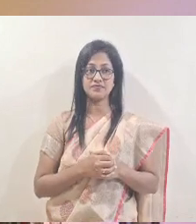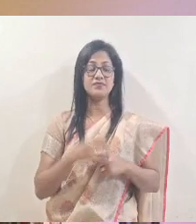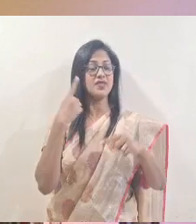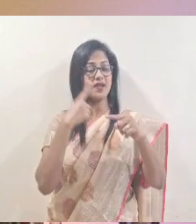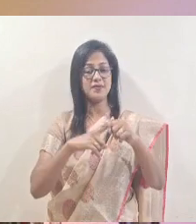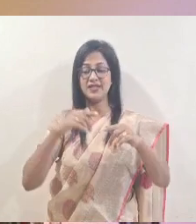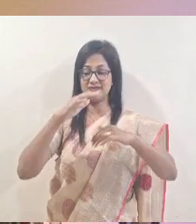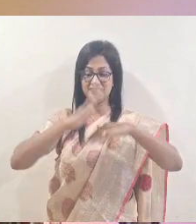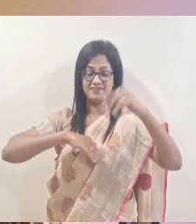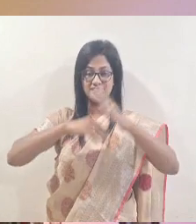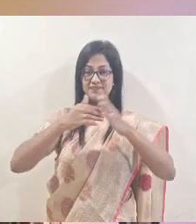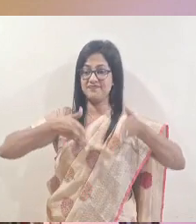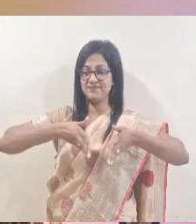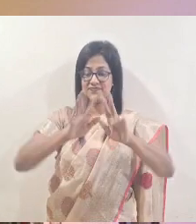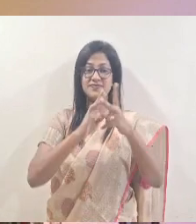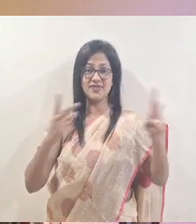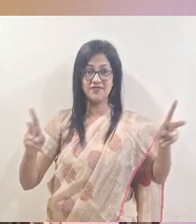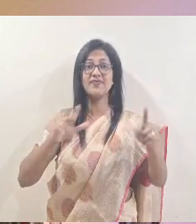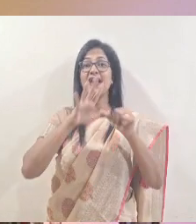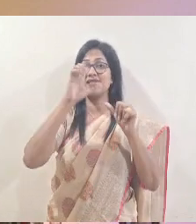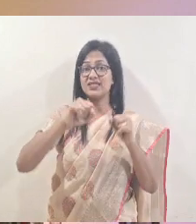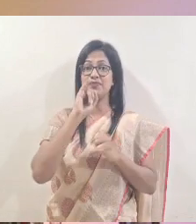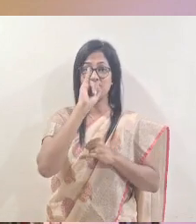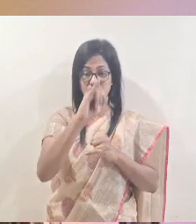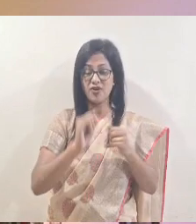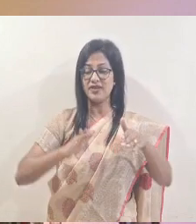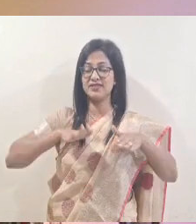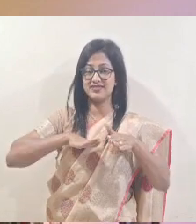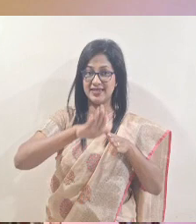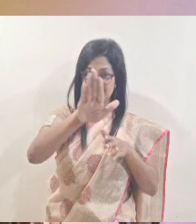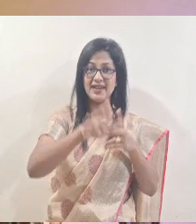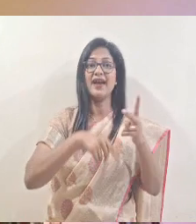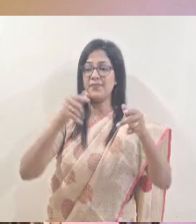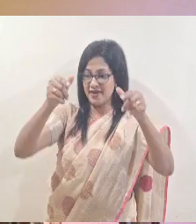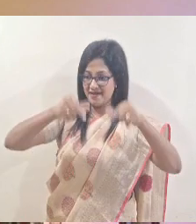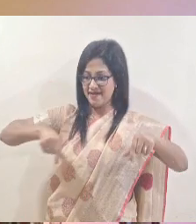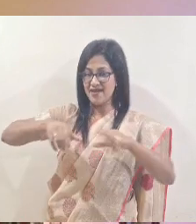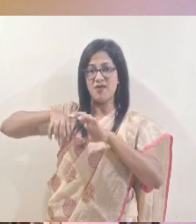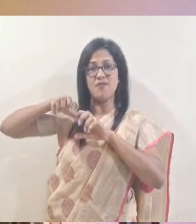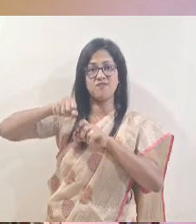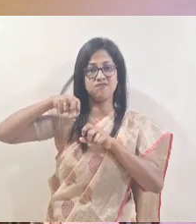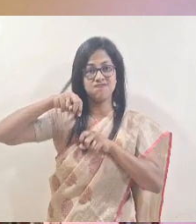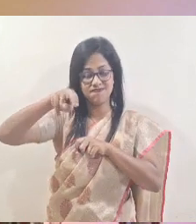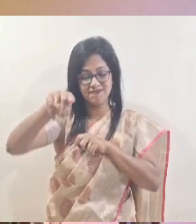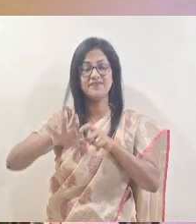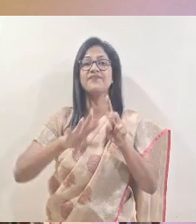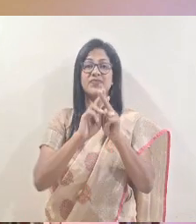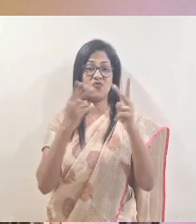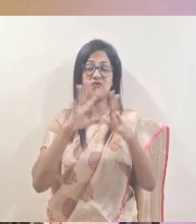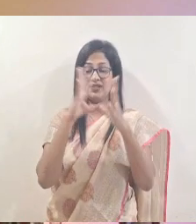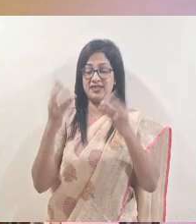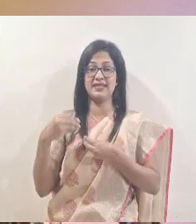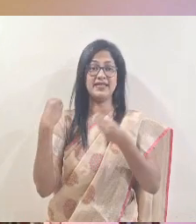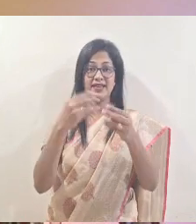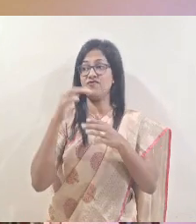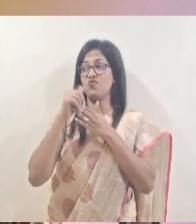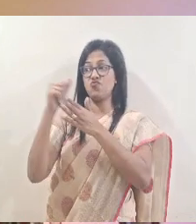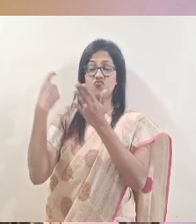built infrastructure, accessible toilets, ramps, handrails, tails, etc., to be provided as per